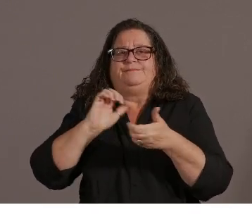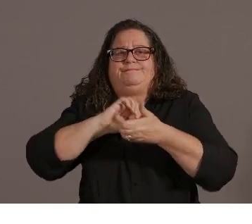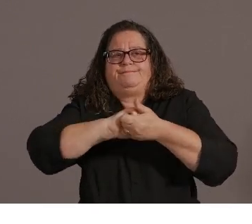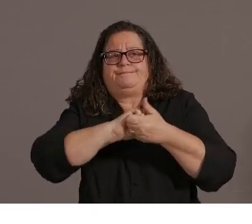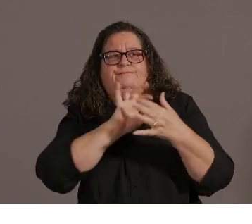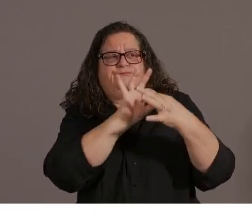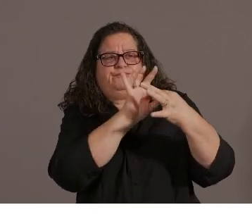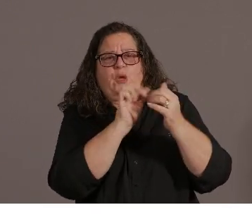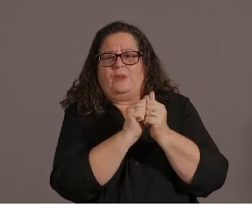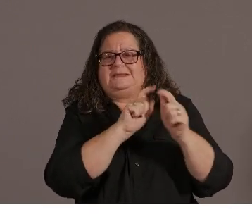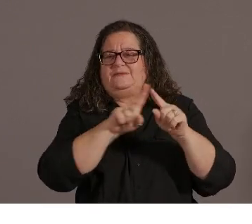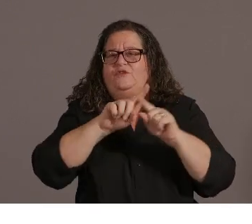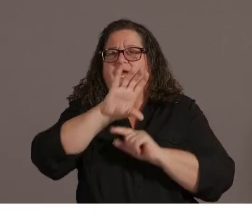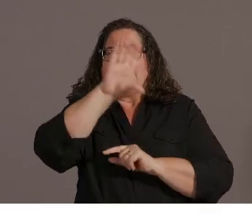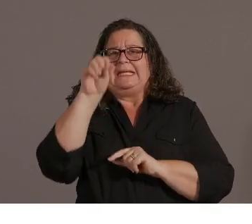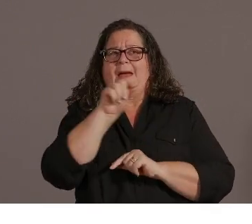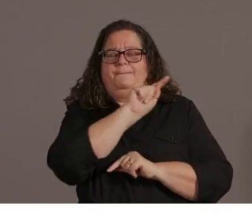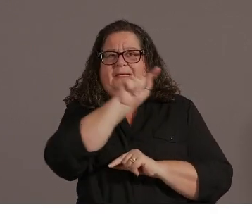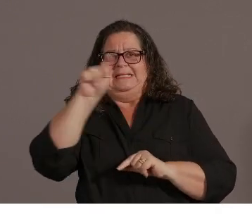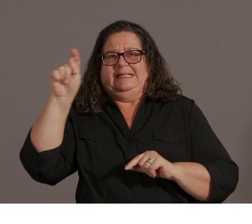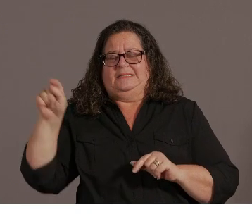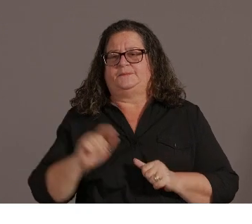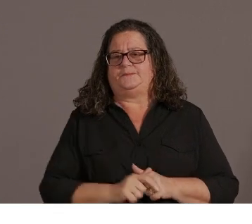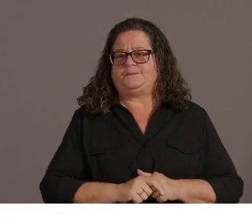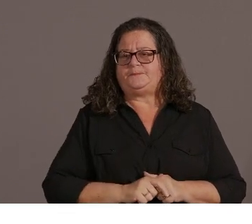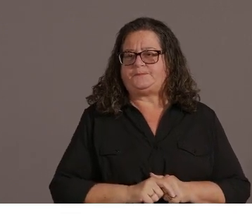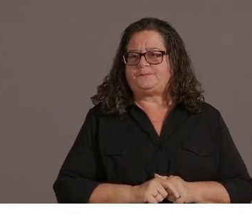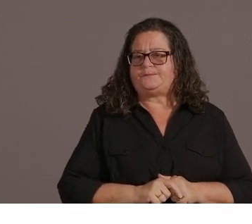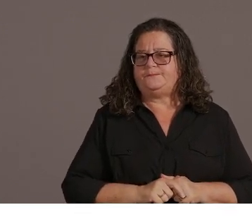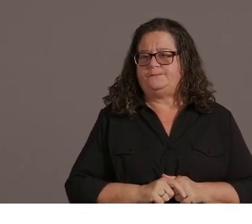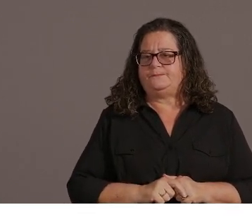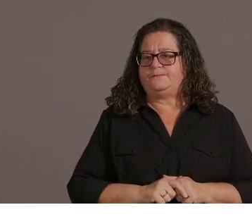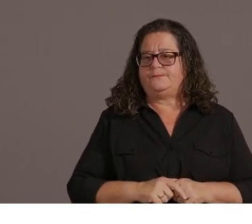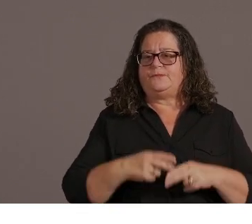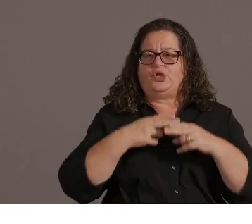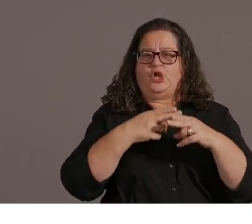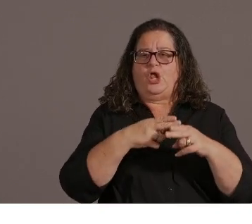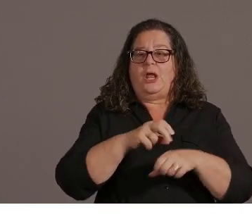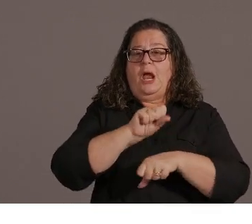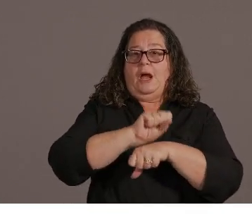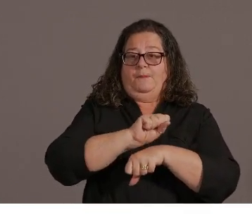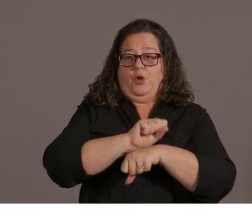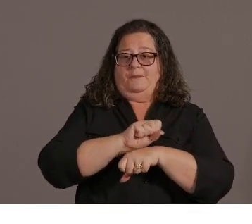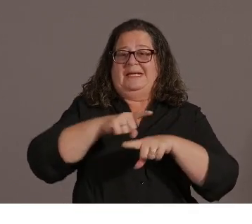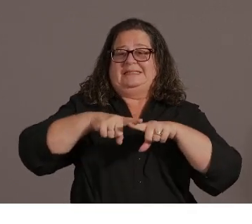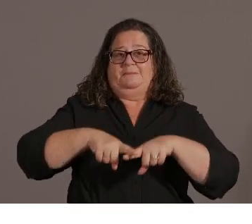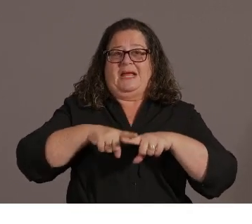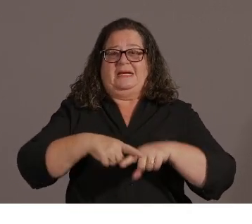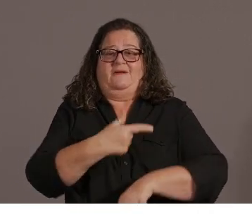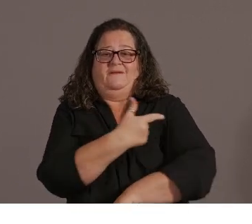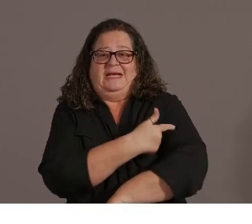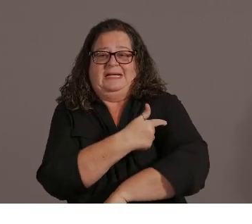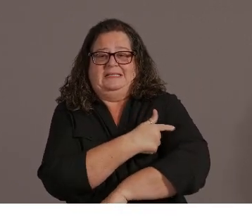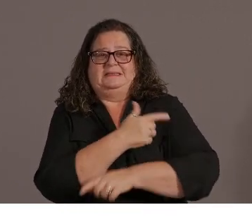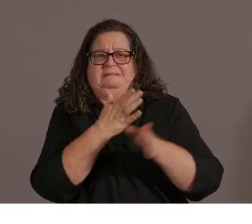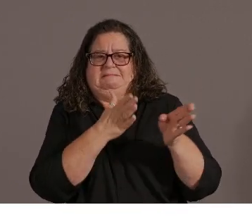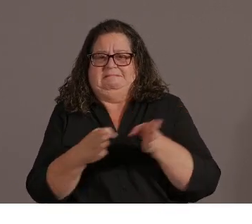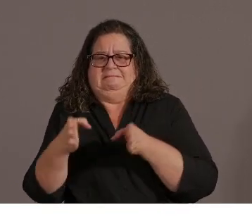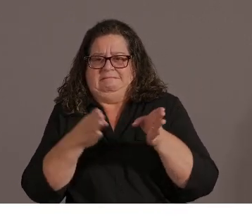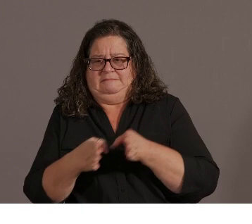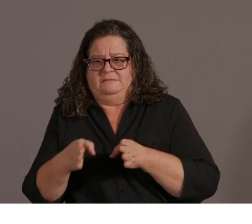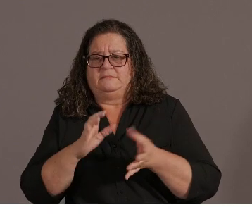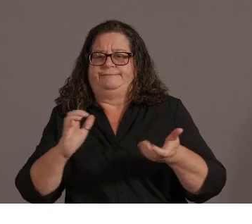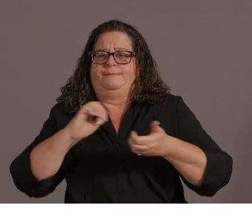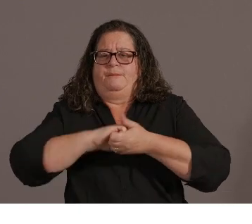can use is employer-based vaccination strategies so that they know they are getting those employees